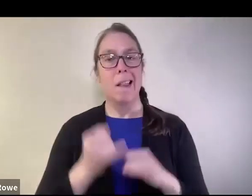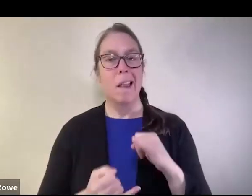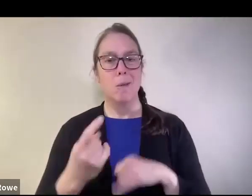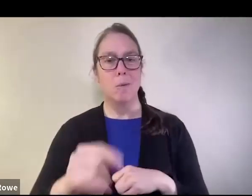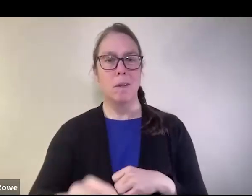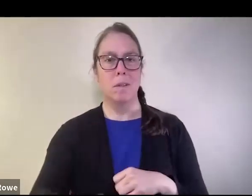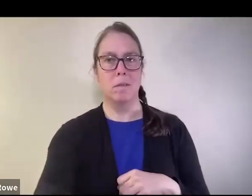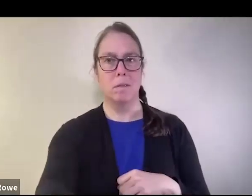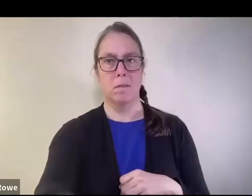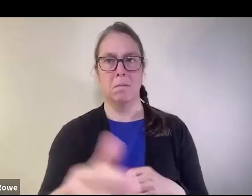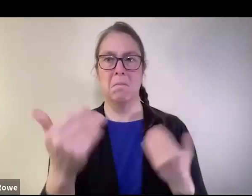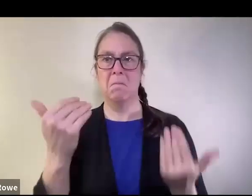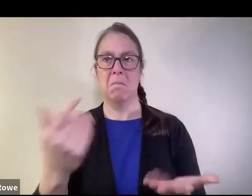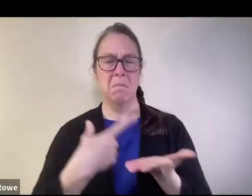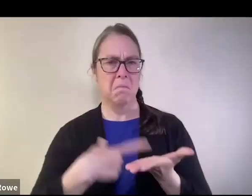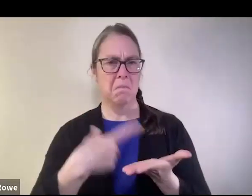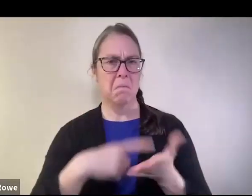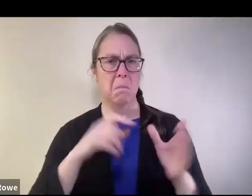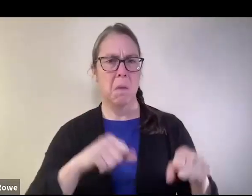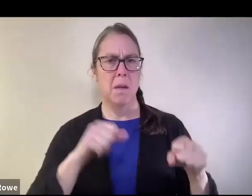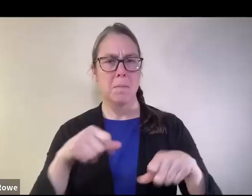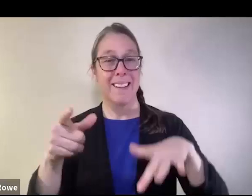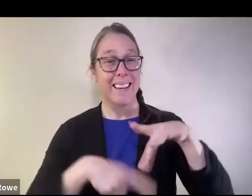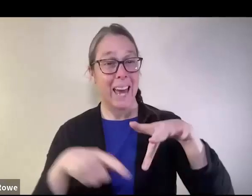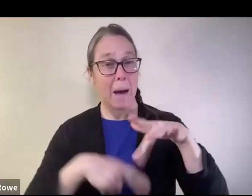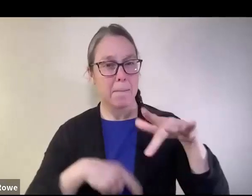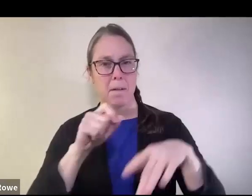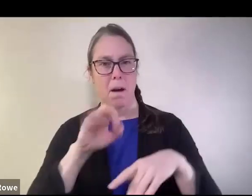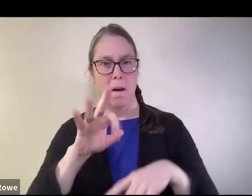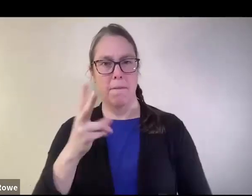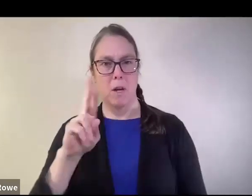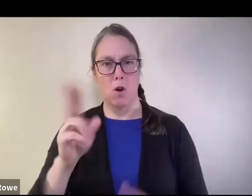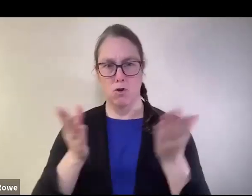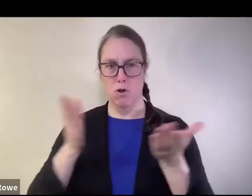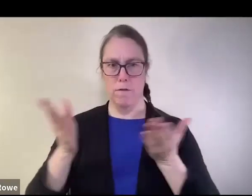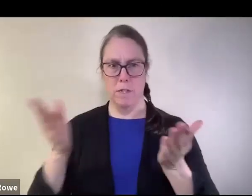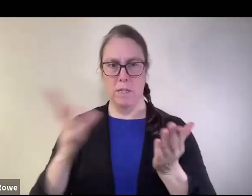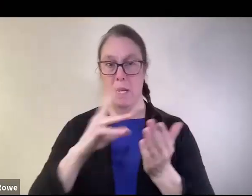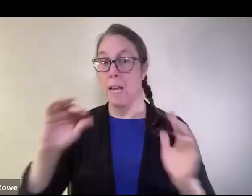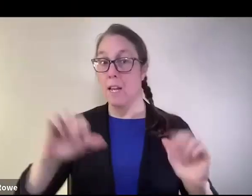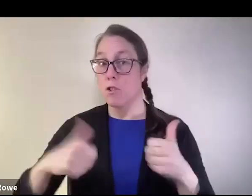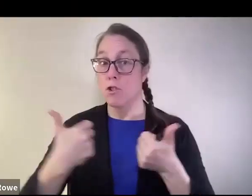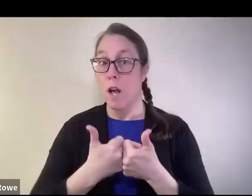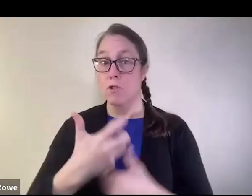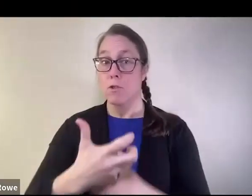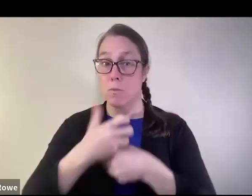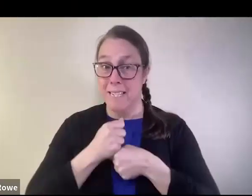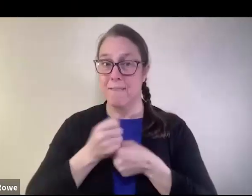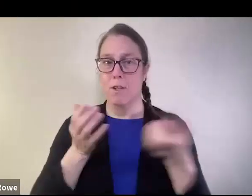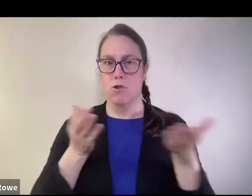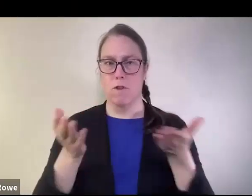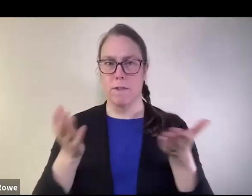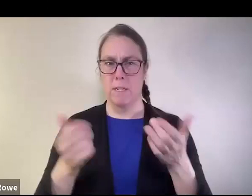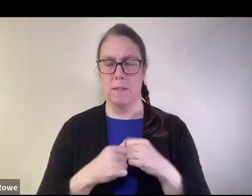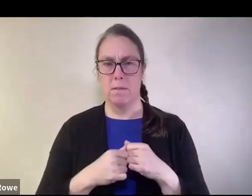let's discuss possible gaps in VR services and challenges in receiving services.